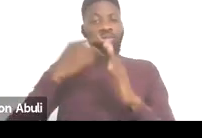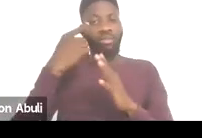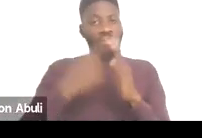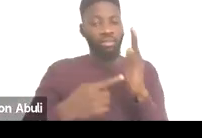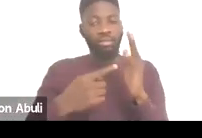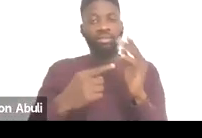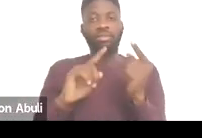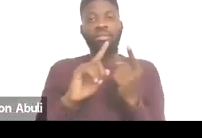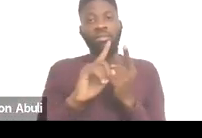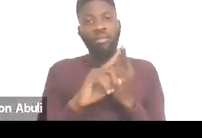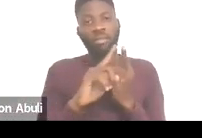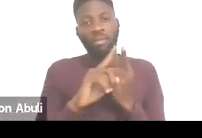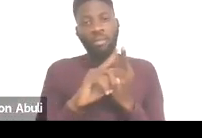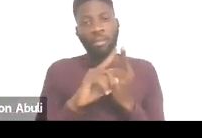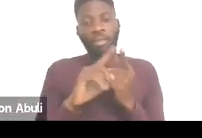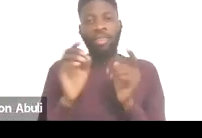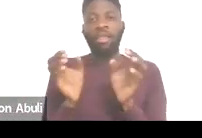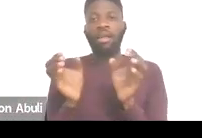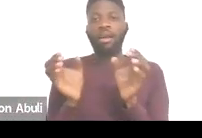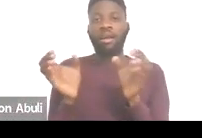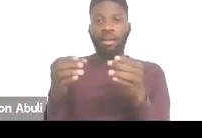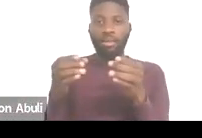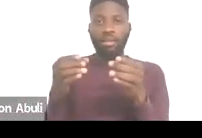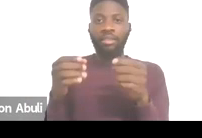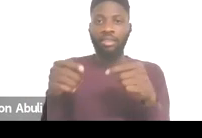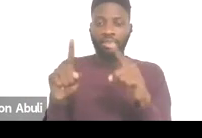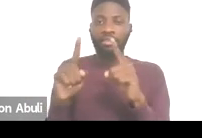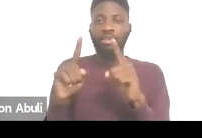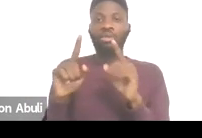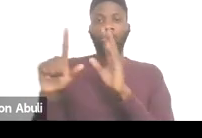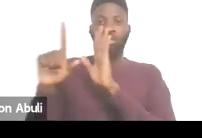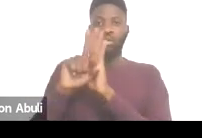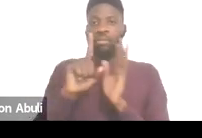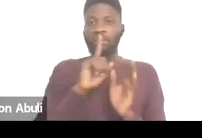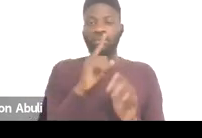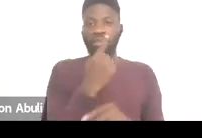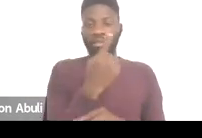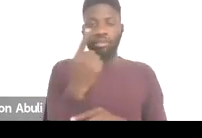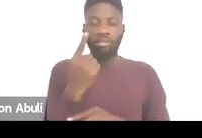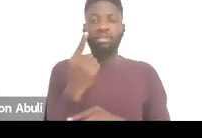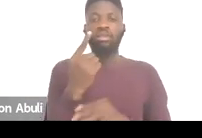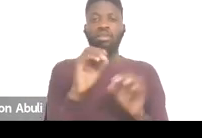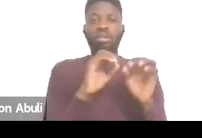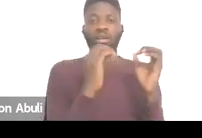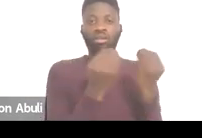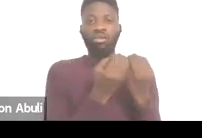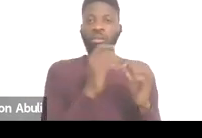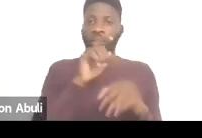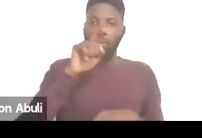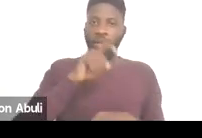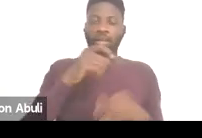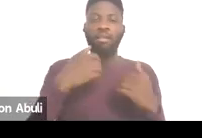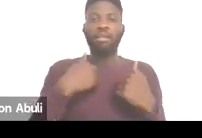one, the company itself, the law requires that every organization has a sexual